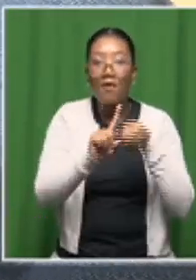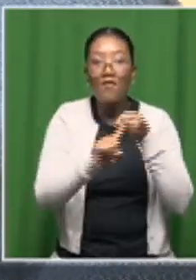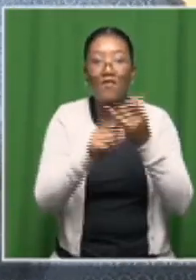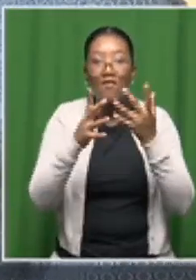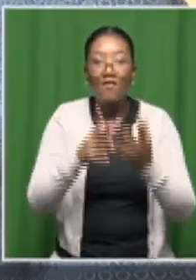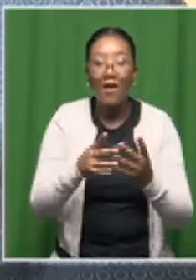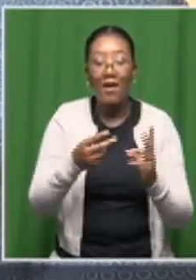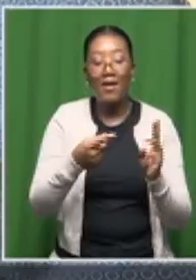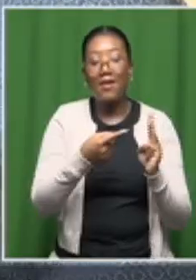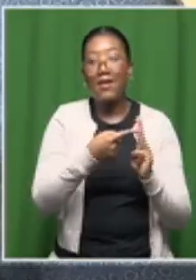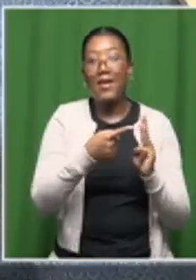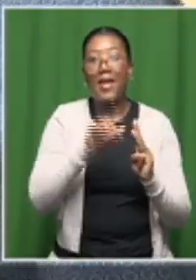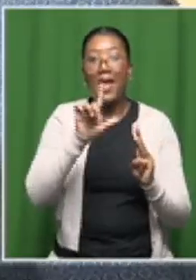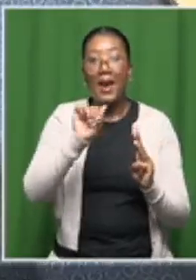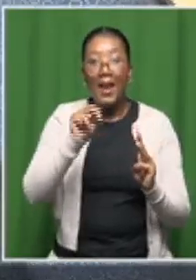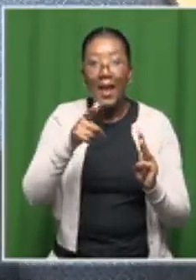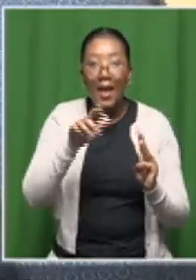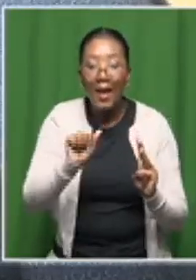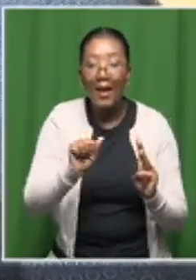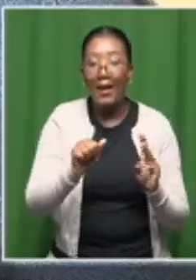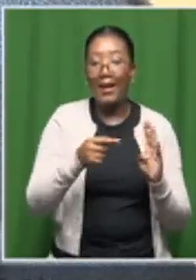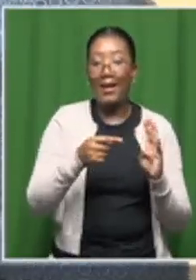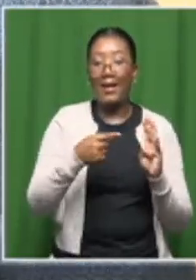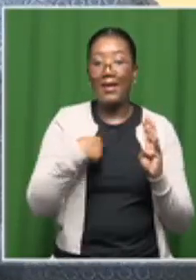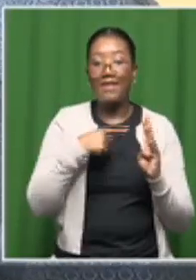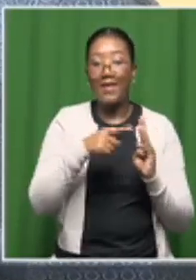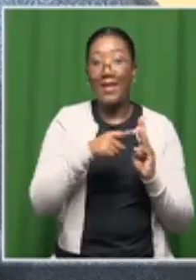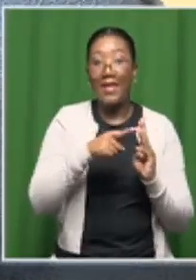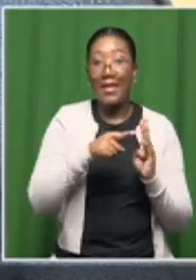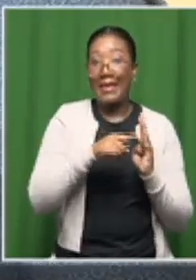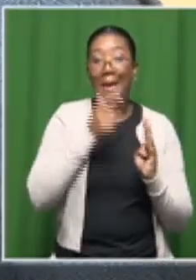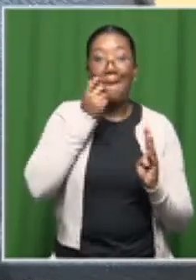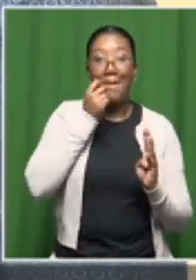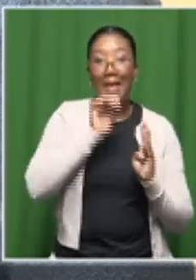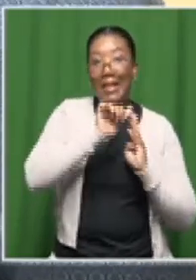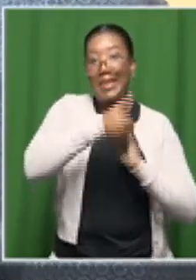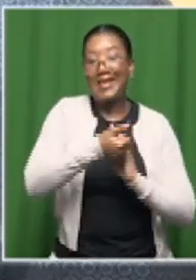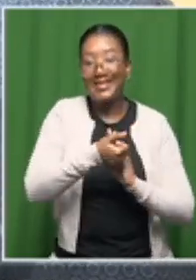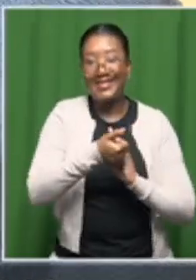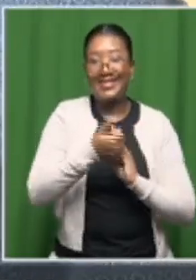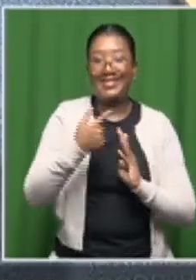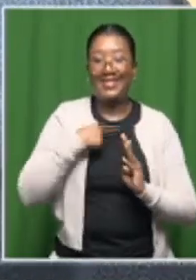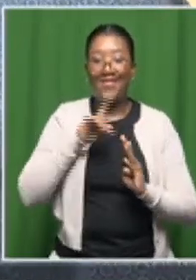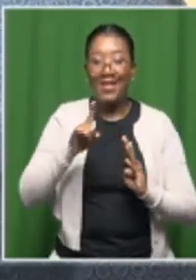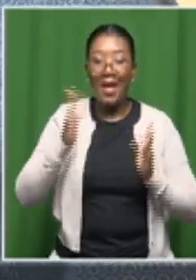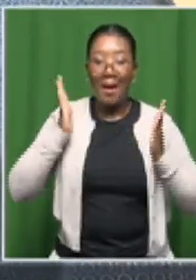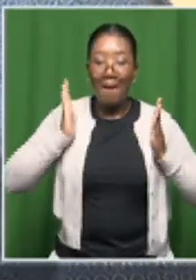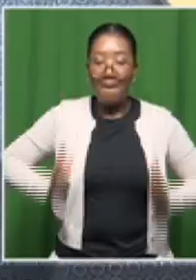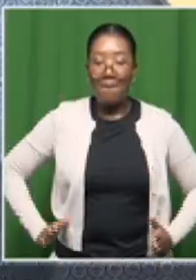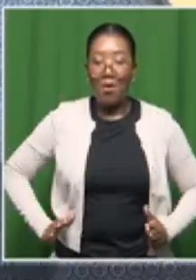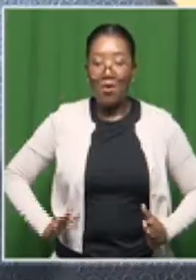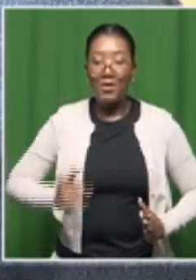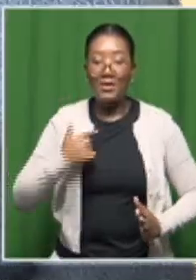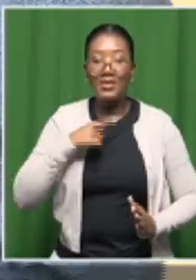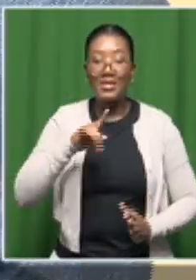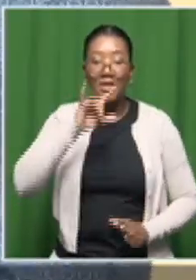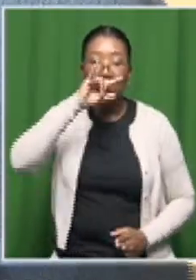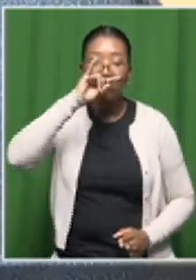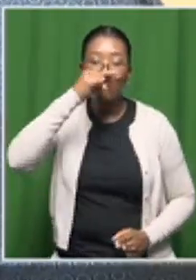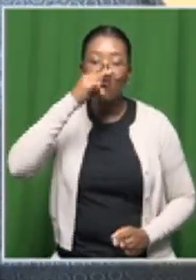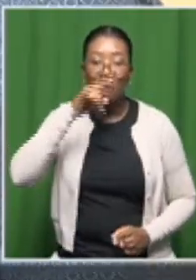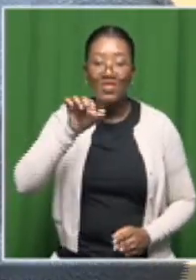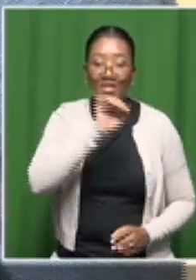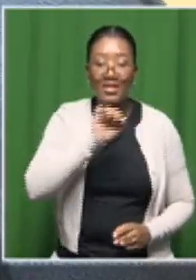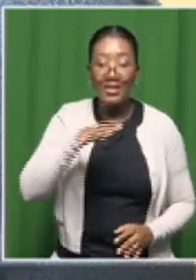Tetsuayo, Langalibalele, the man after which Langa was named. And so this is just one of the exhibitions. We have the